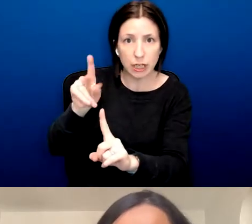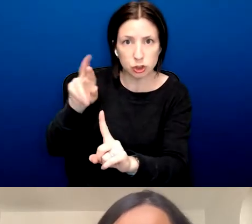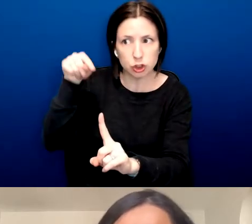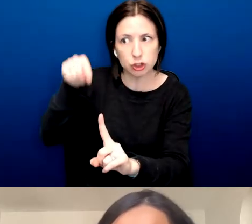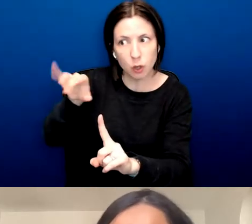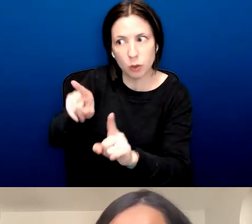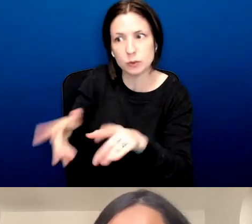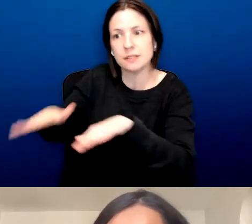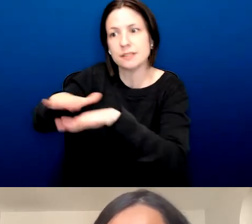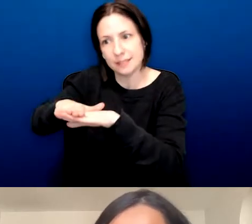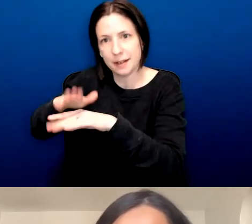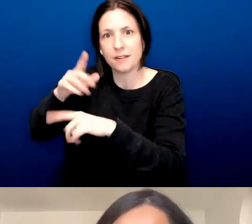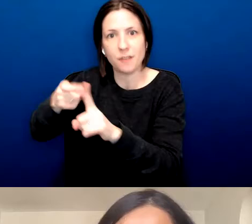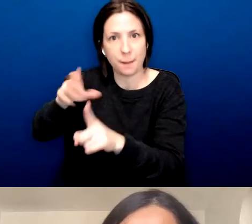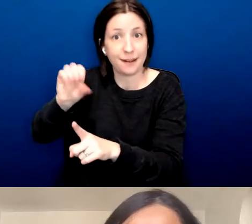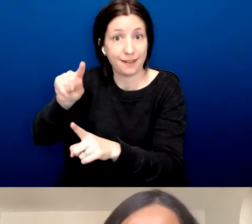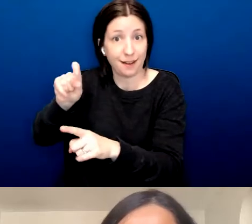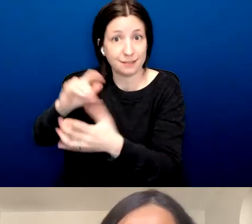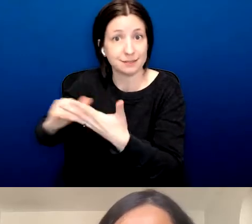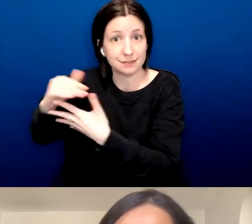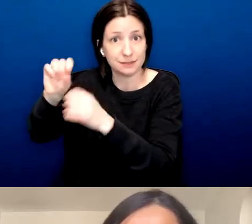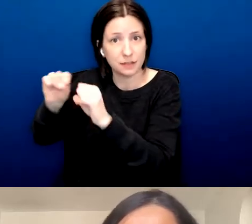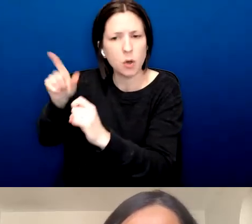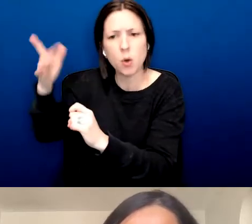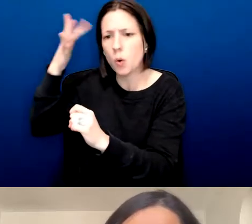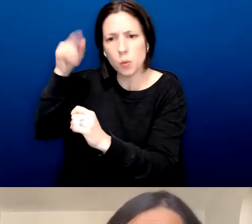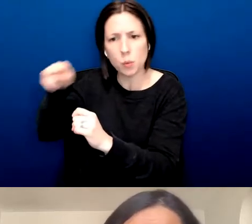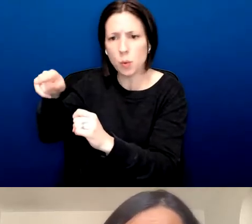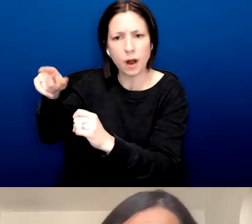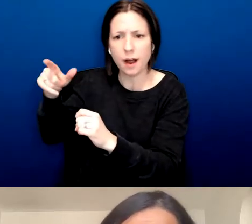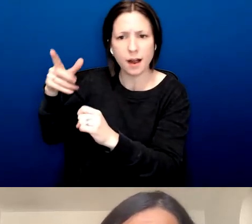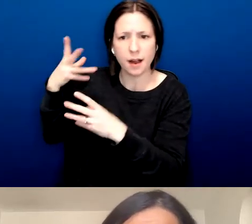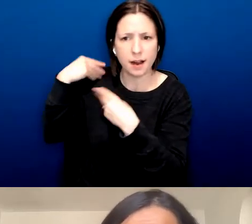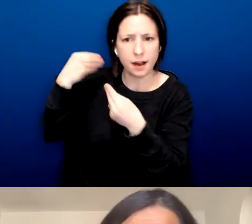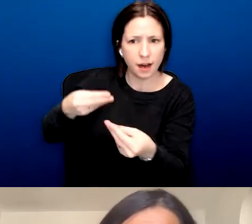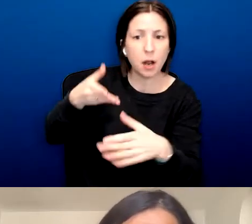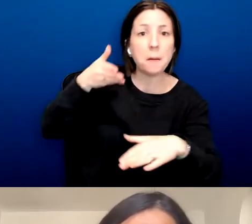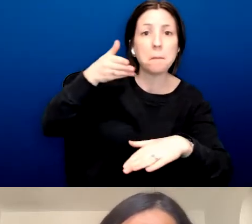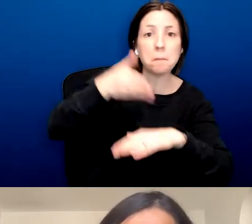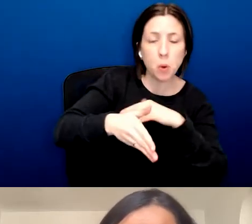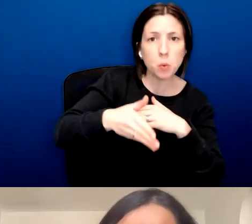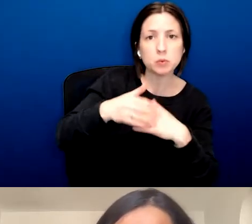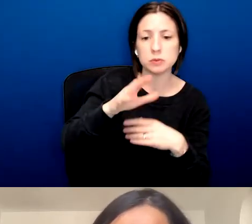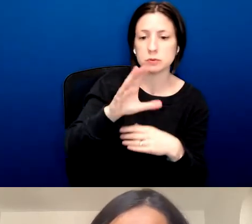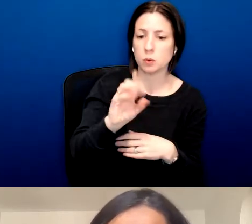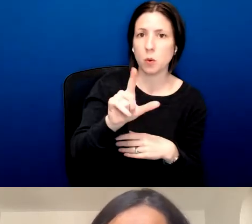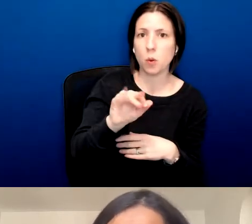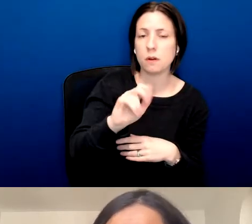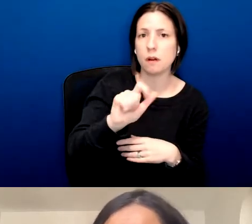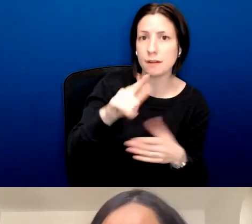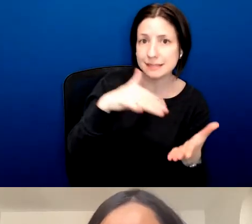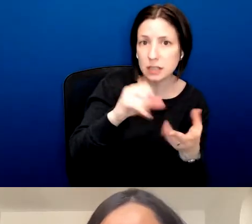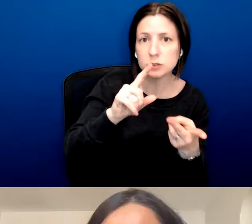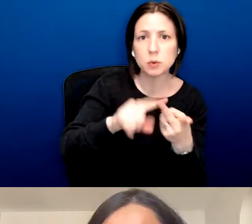been part of the traditional curricula around, say, post-colonial studies or decolonial studies in the North American